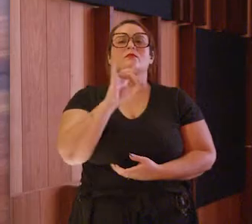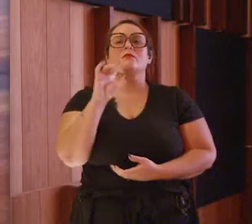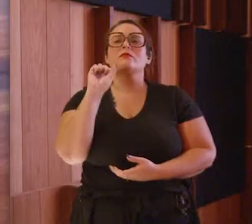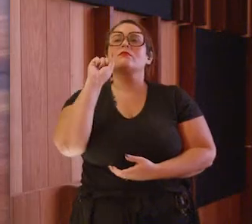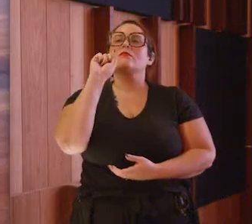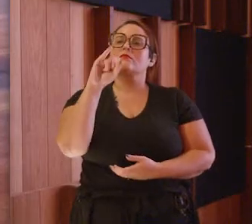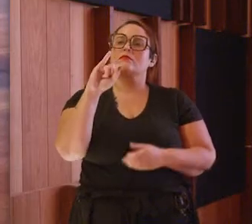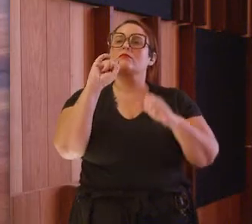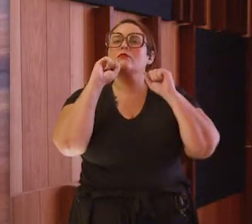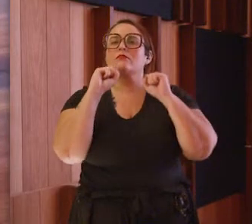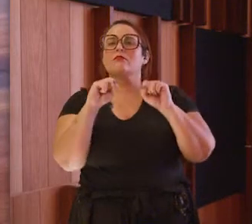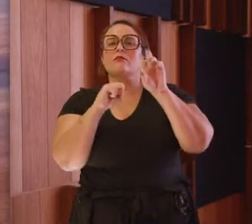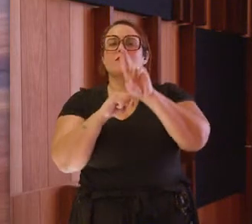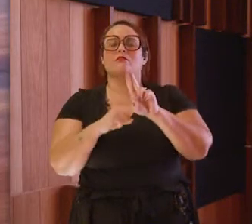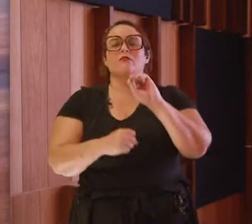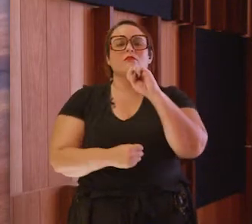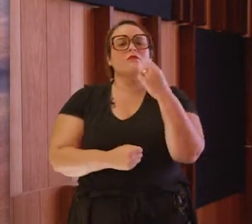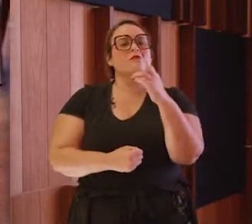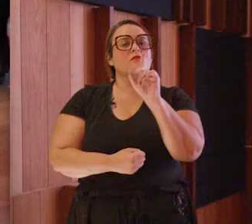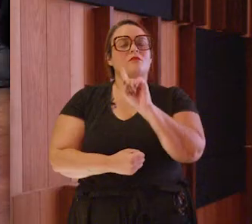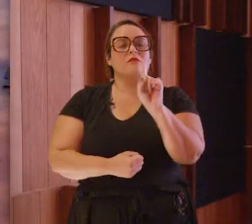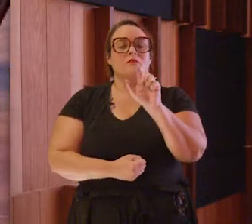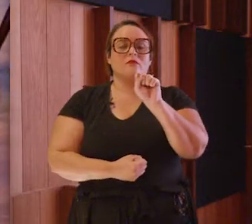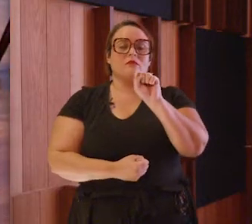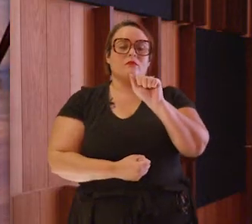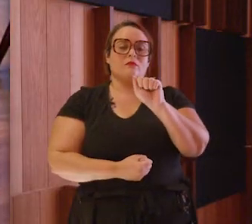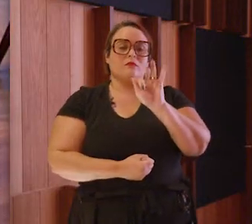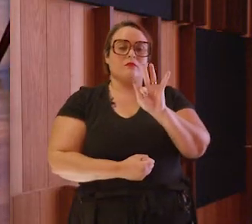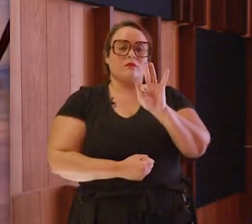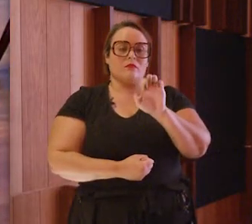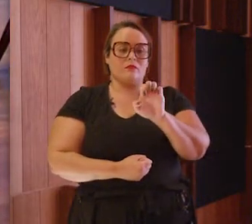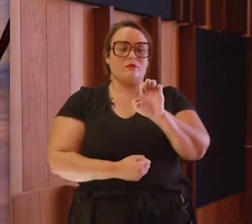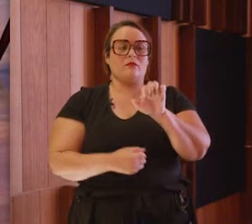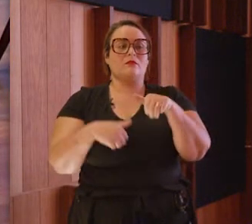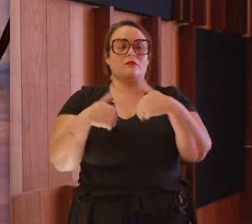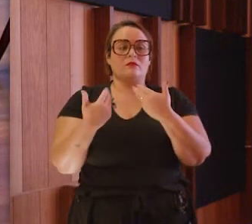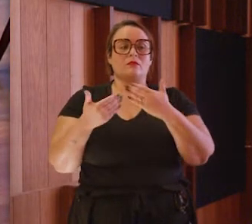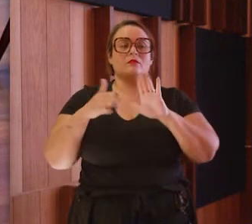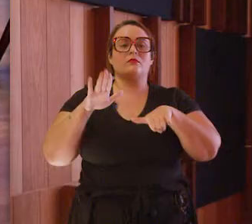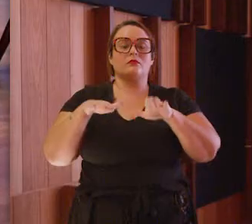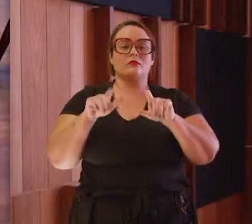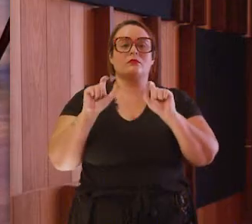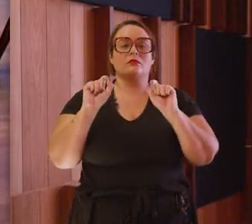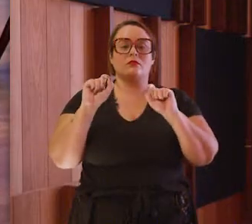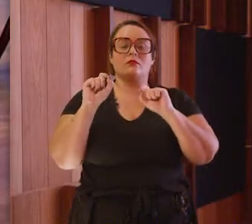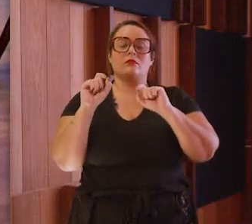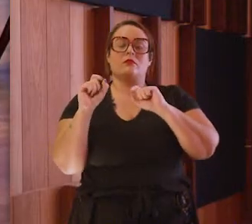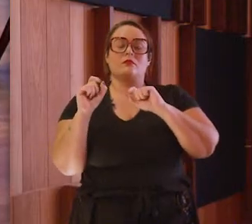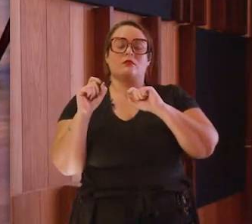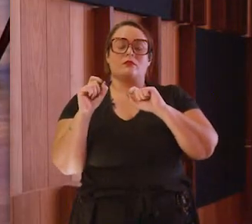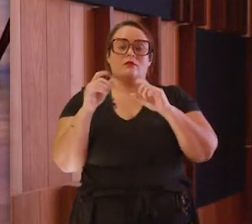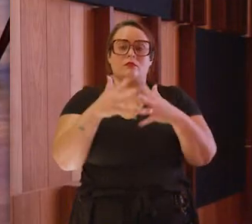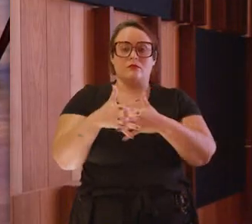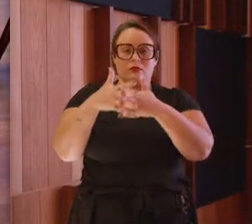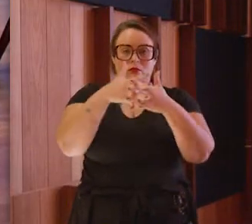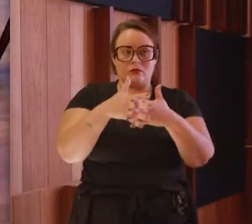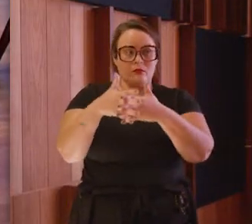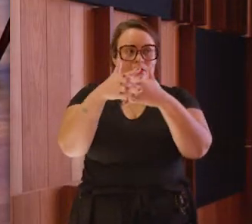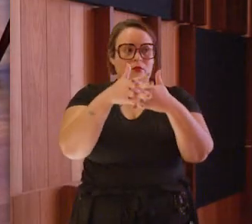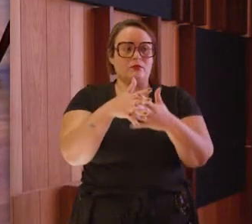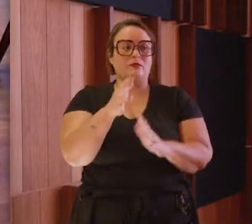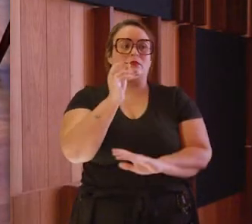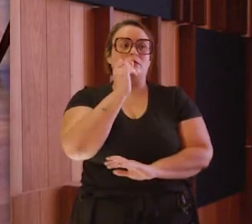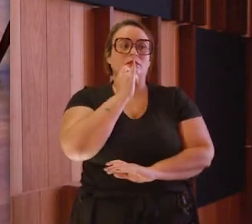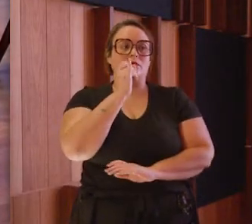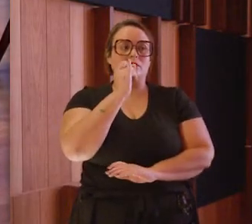Certain subsidies that are granted by jurisdictions, the US is a great example, like the R&D credit. Our research and development